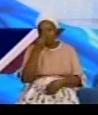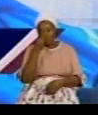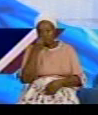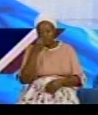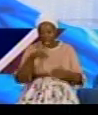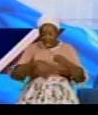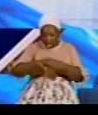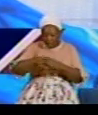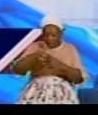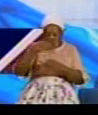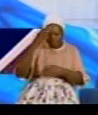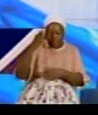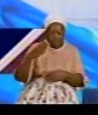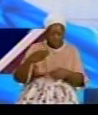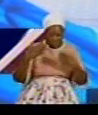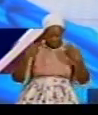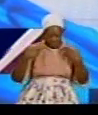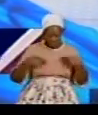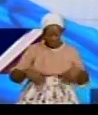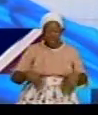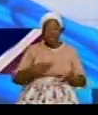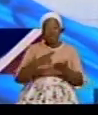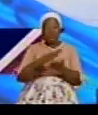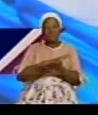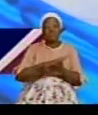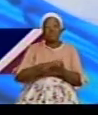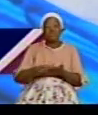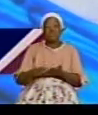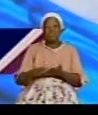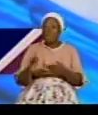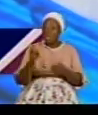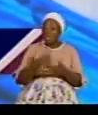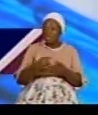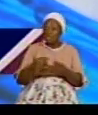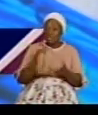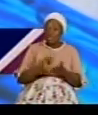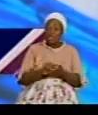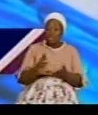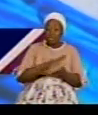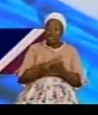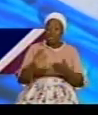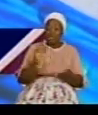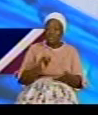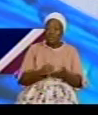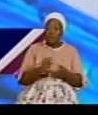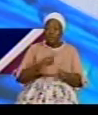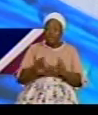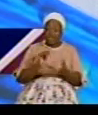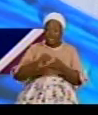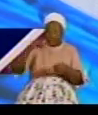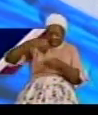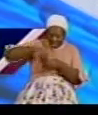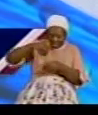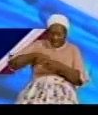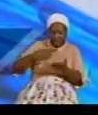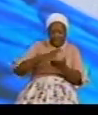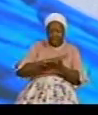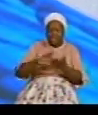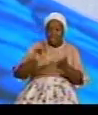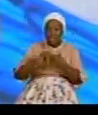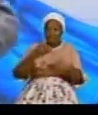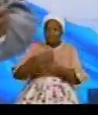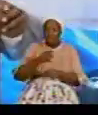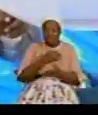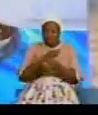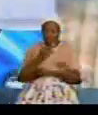Outward righteousness, and the inward righteousness that makes us free, free from sin. All that was not